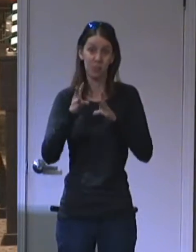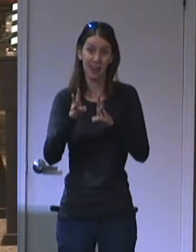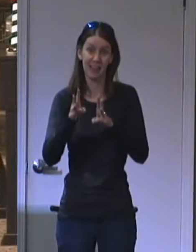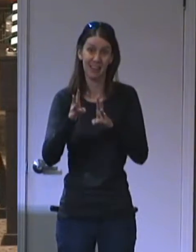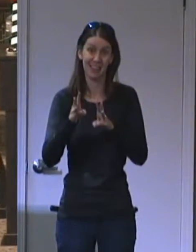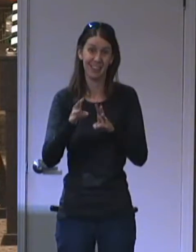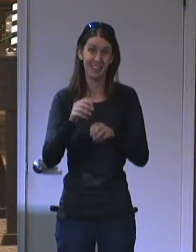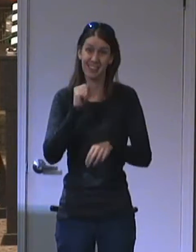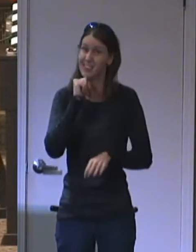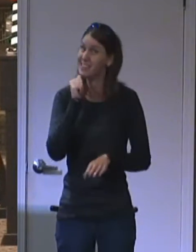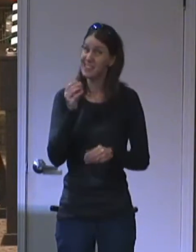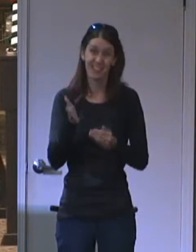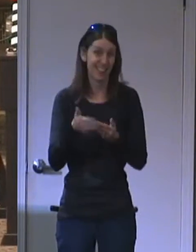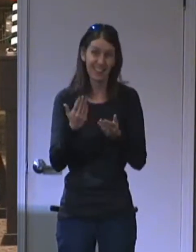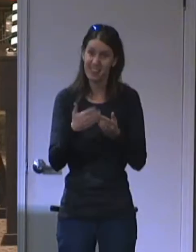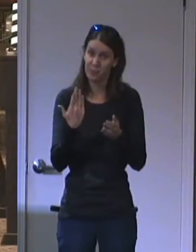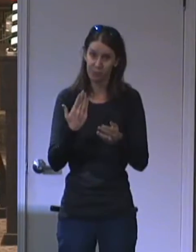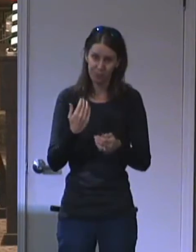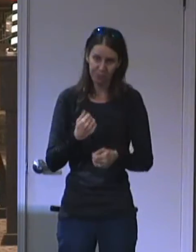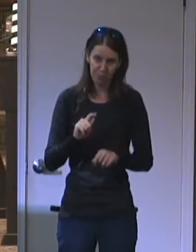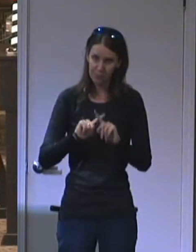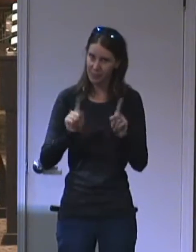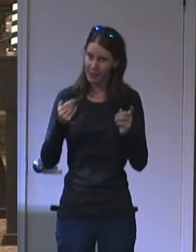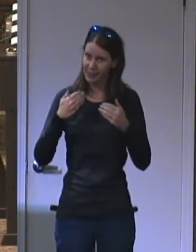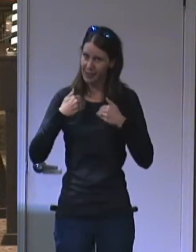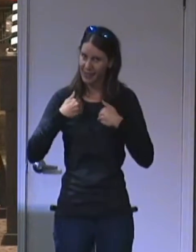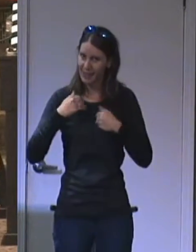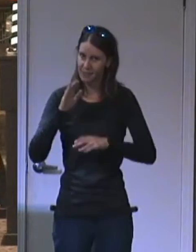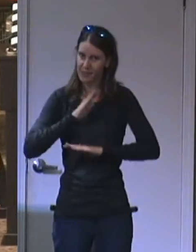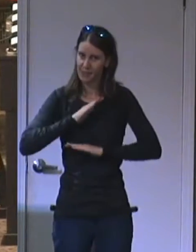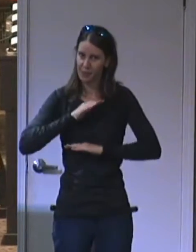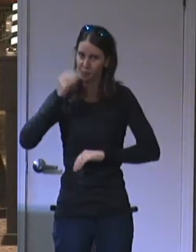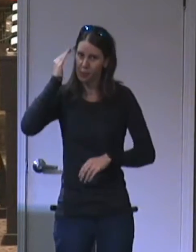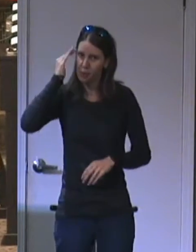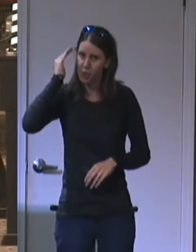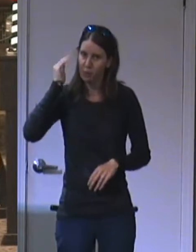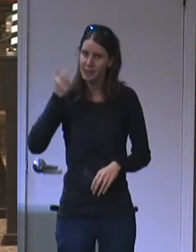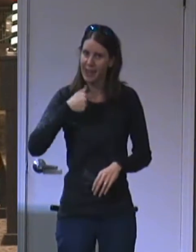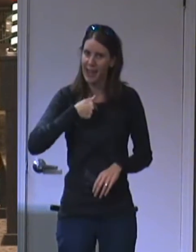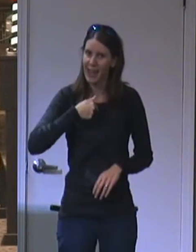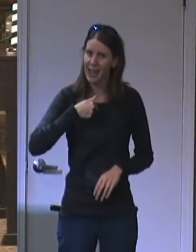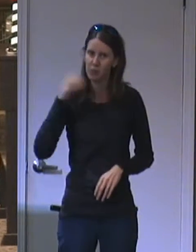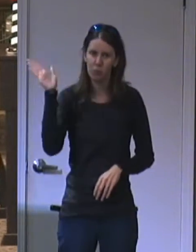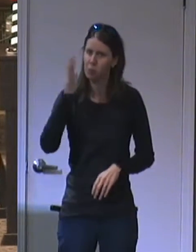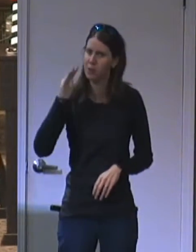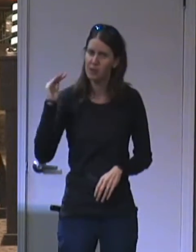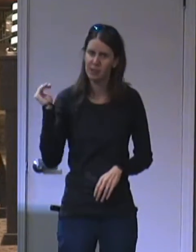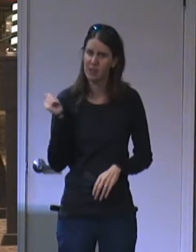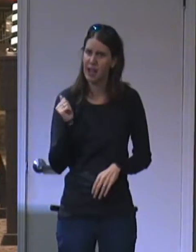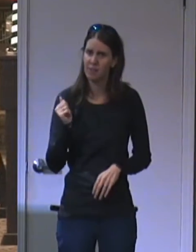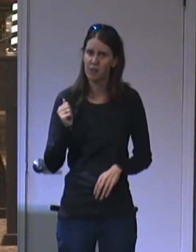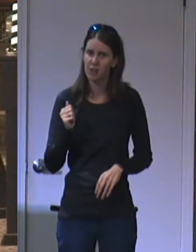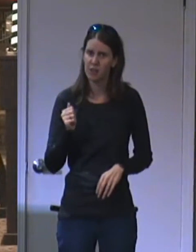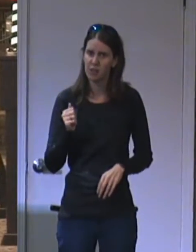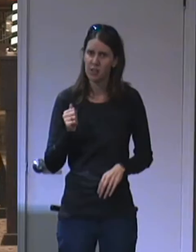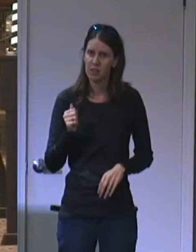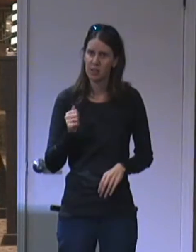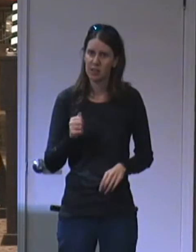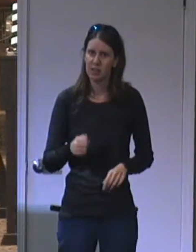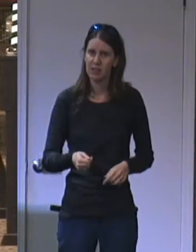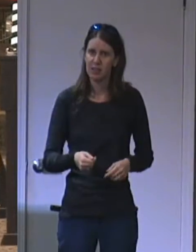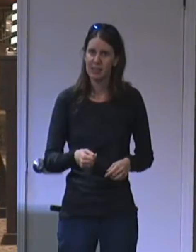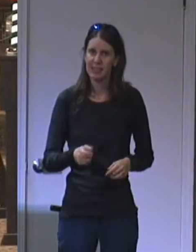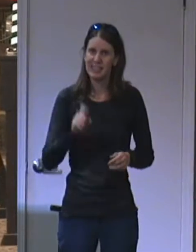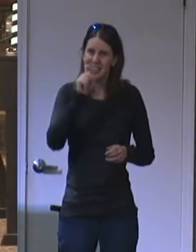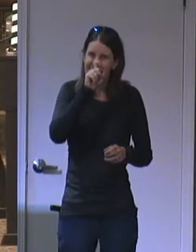road. But I have a contentment in knowing that I will never lack anything I really